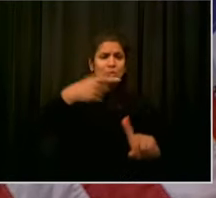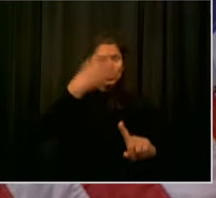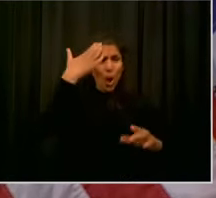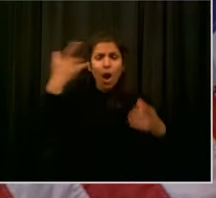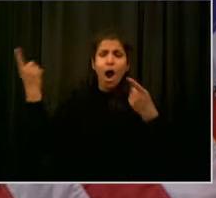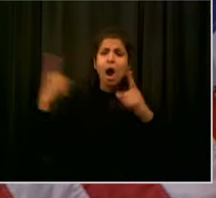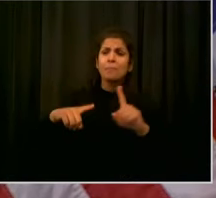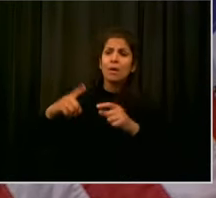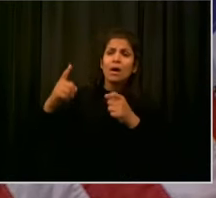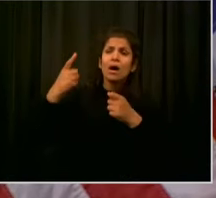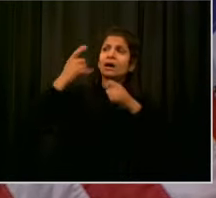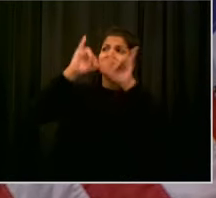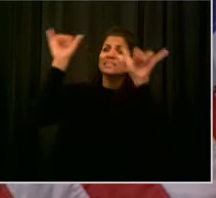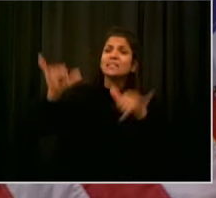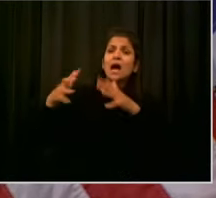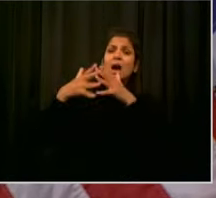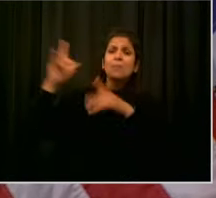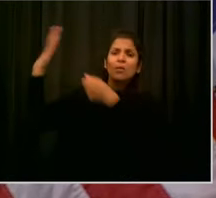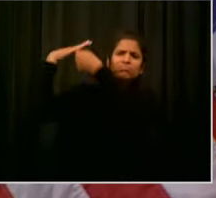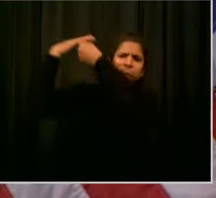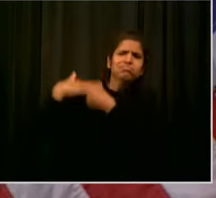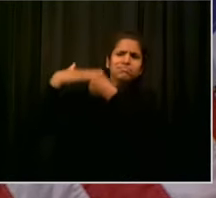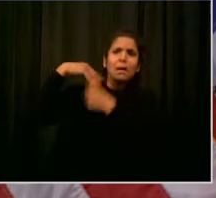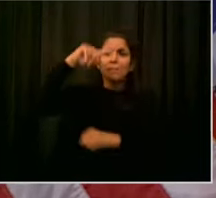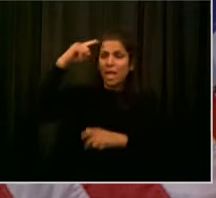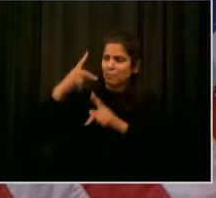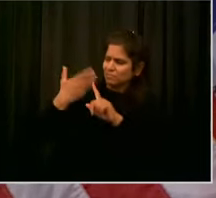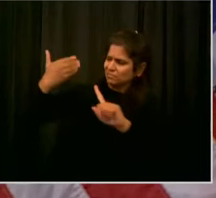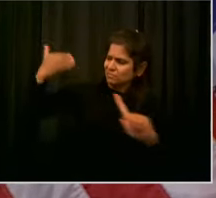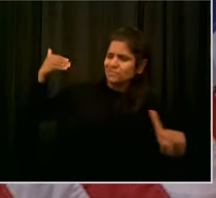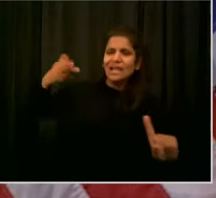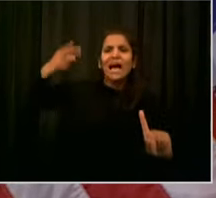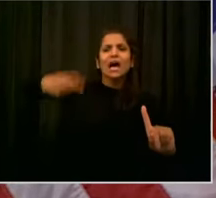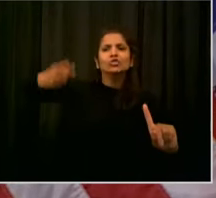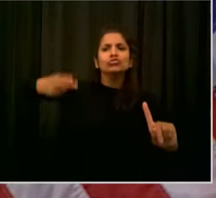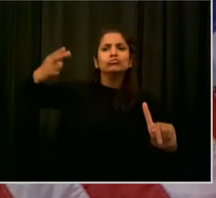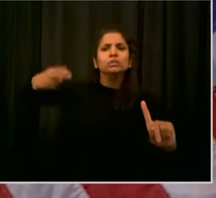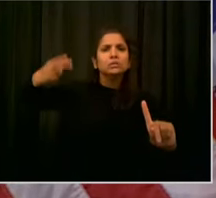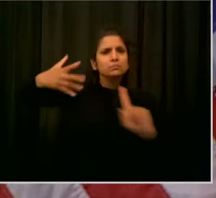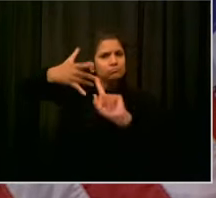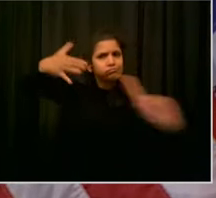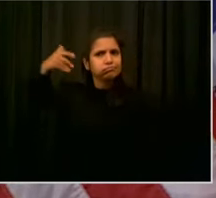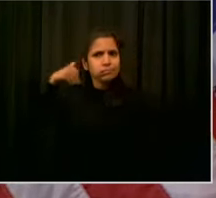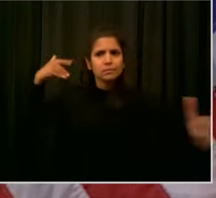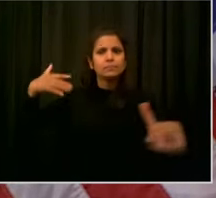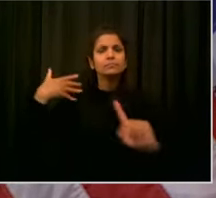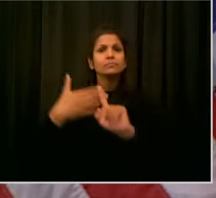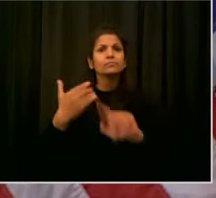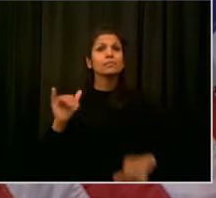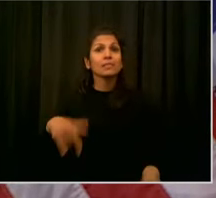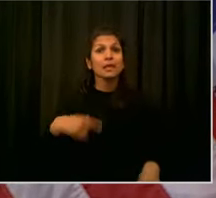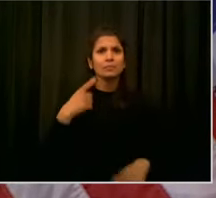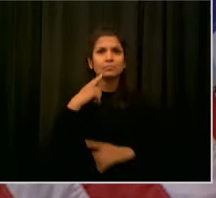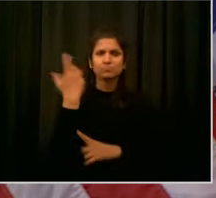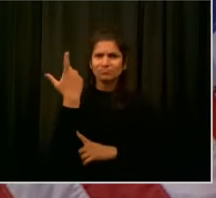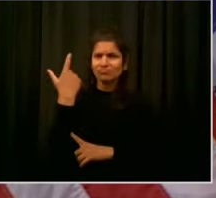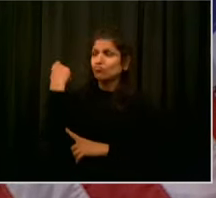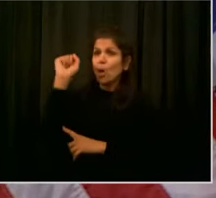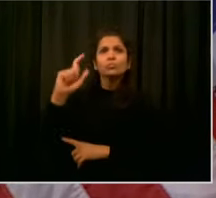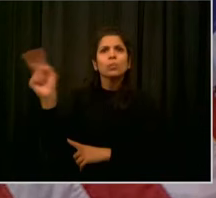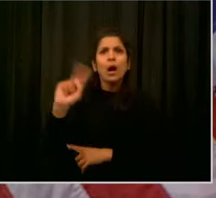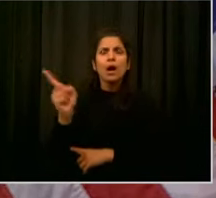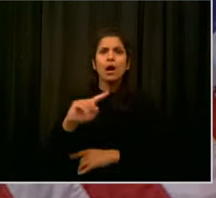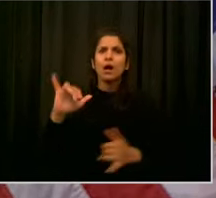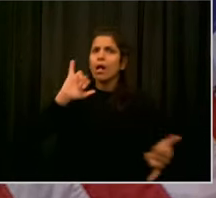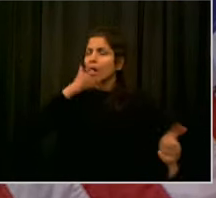maximum respect for peaceful protest, but no tolerance for violence, no tolerance for criminality. And I'll tell